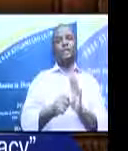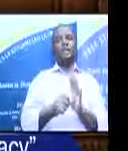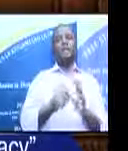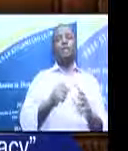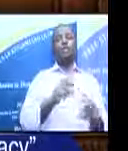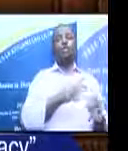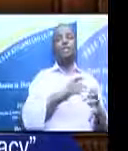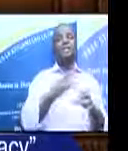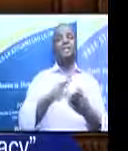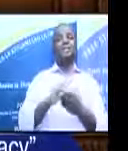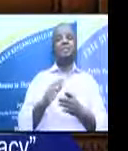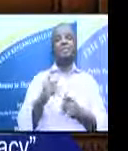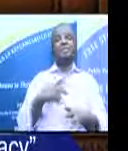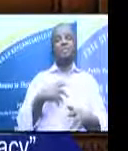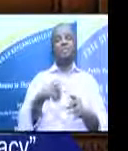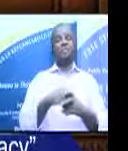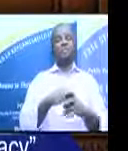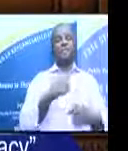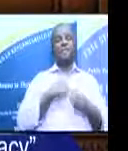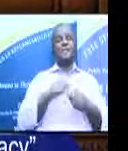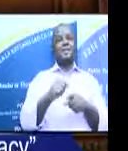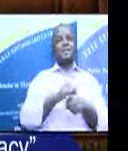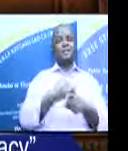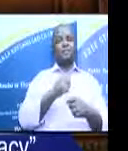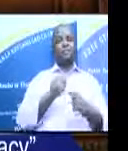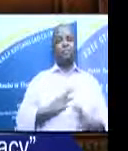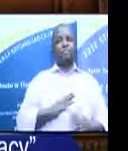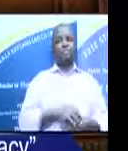active citizenship in our province.